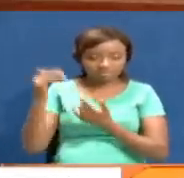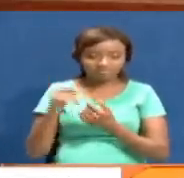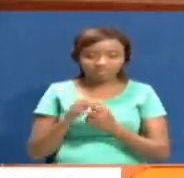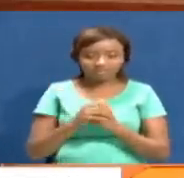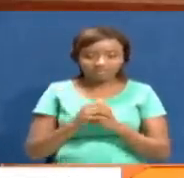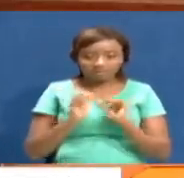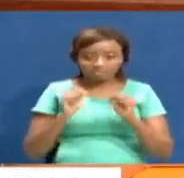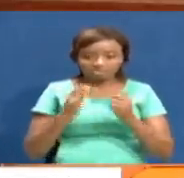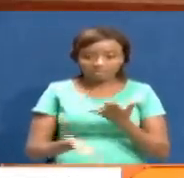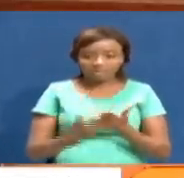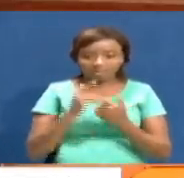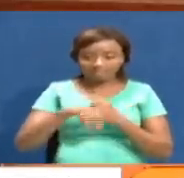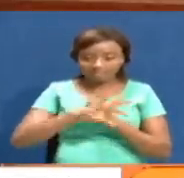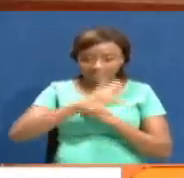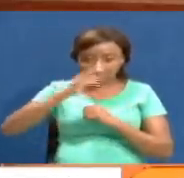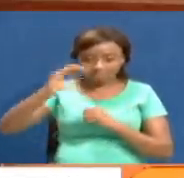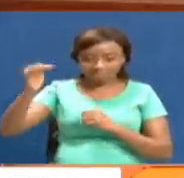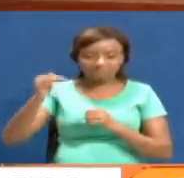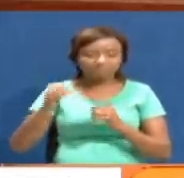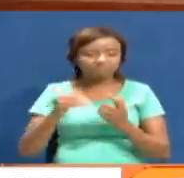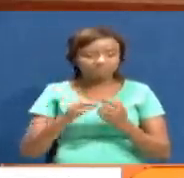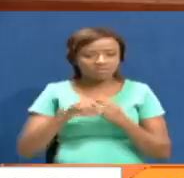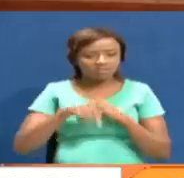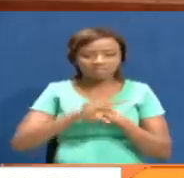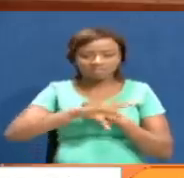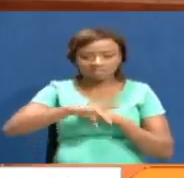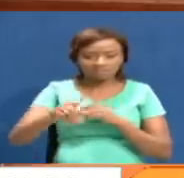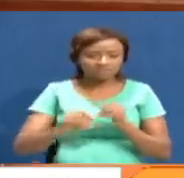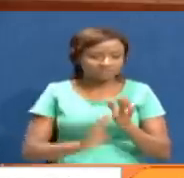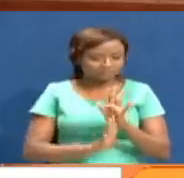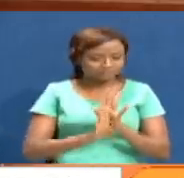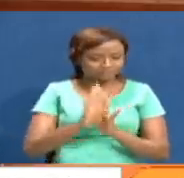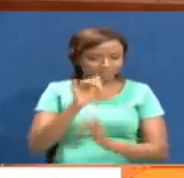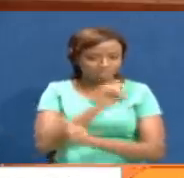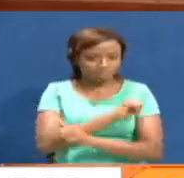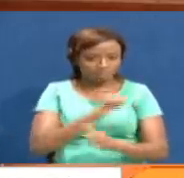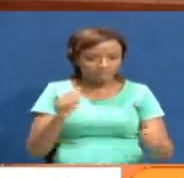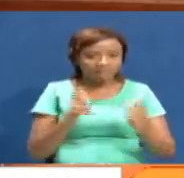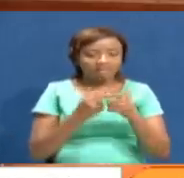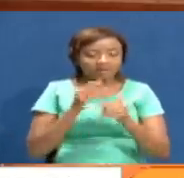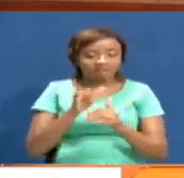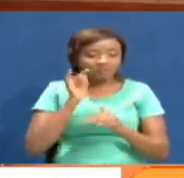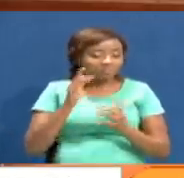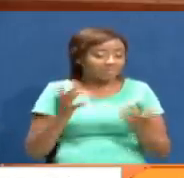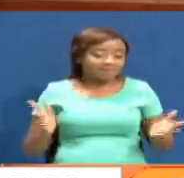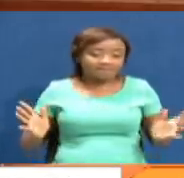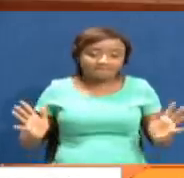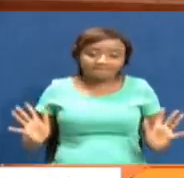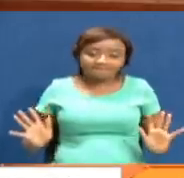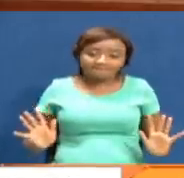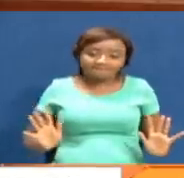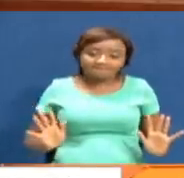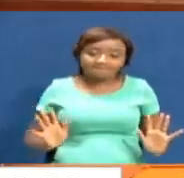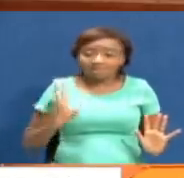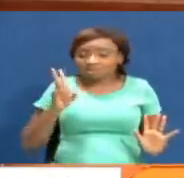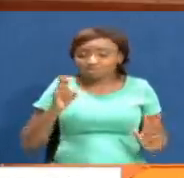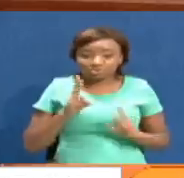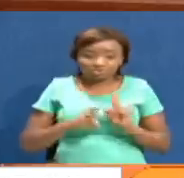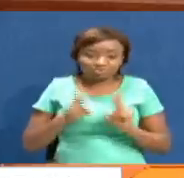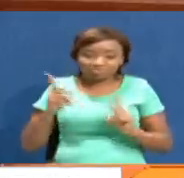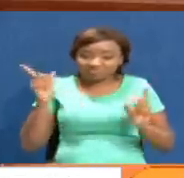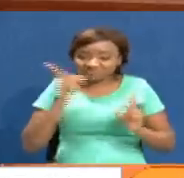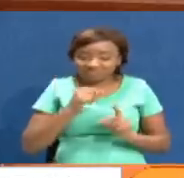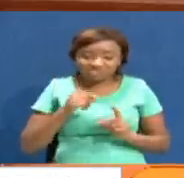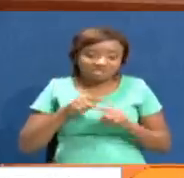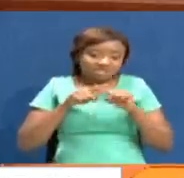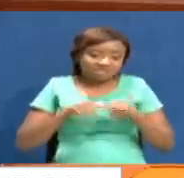take this county at a greater level than what we found. After that, it will be after